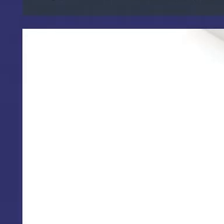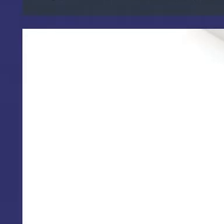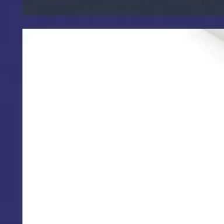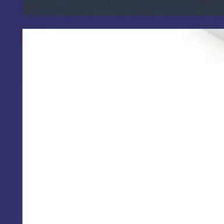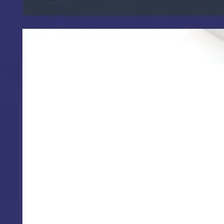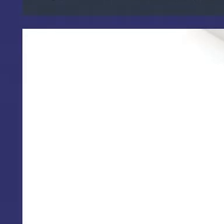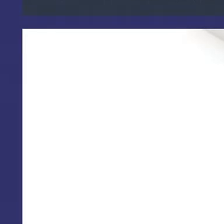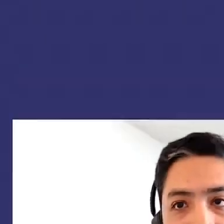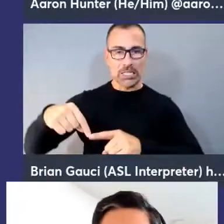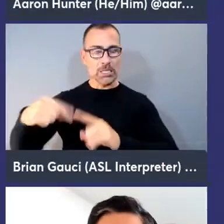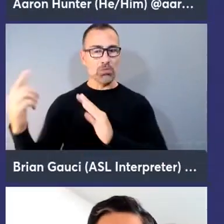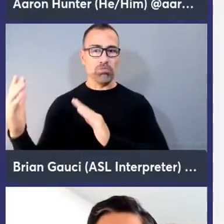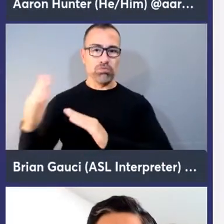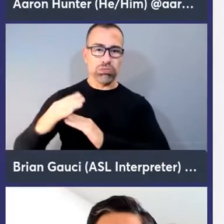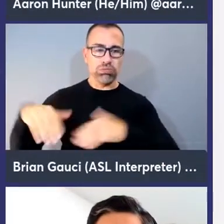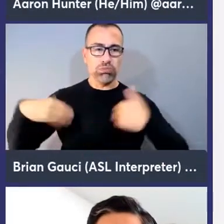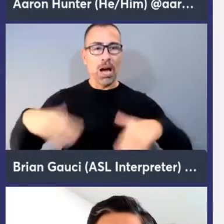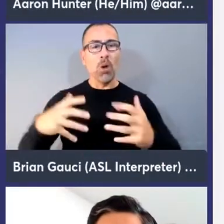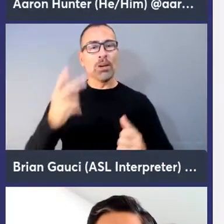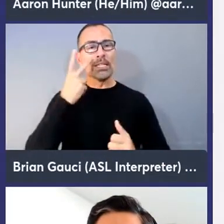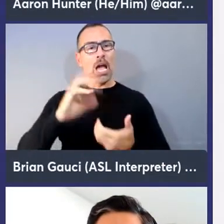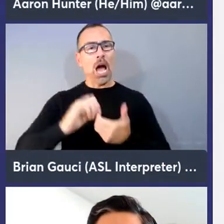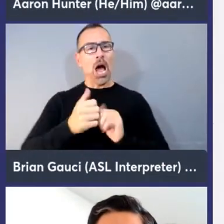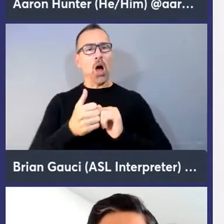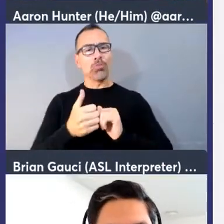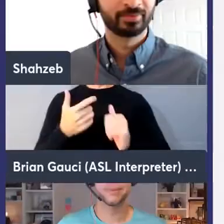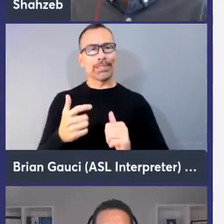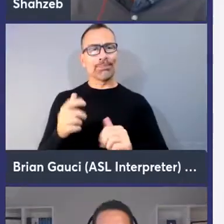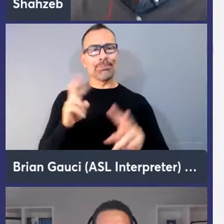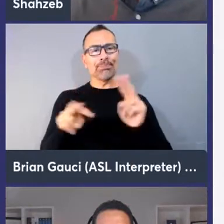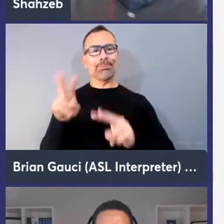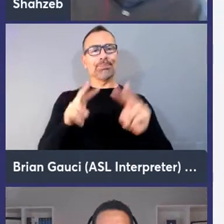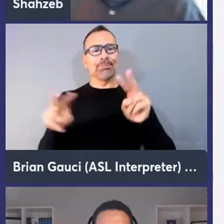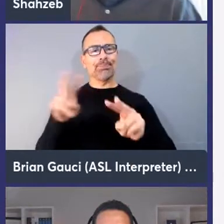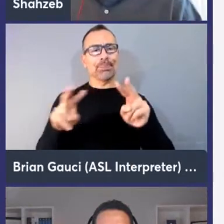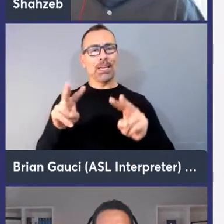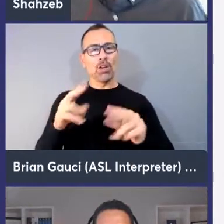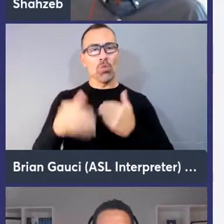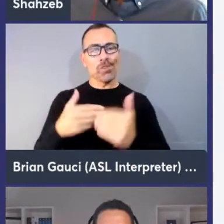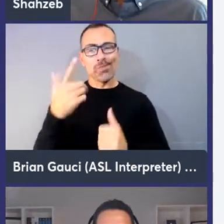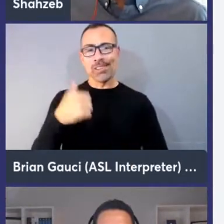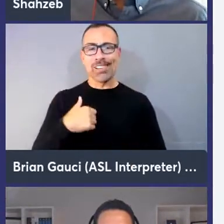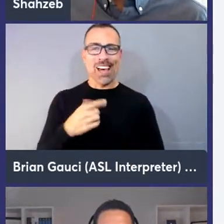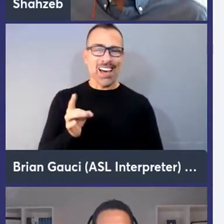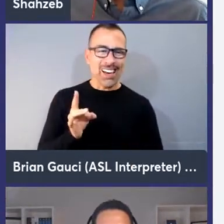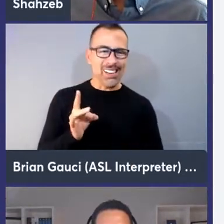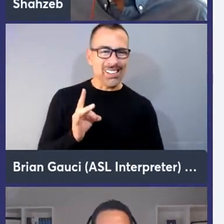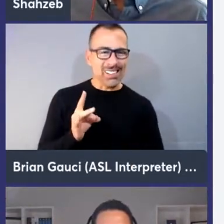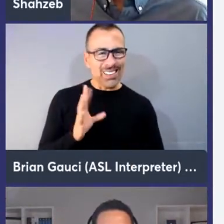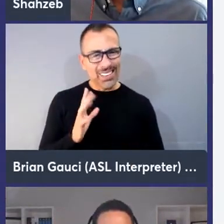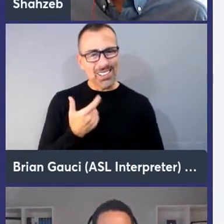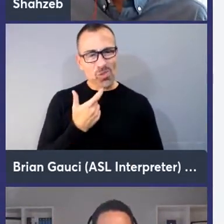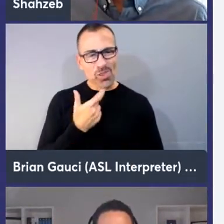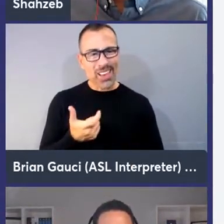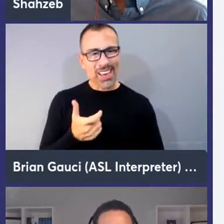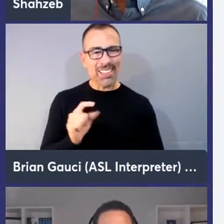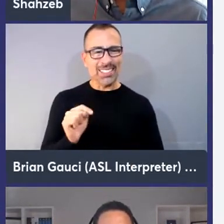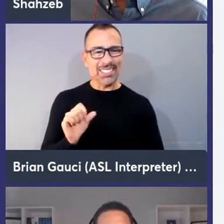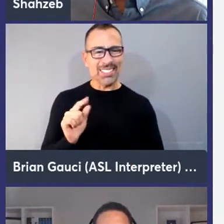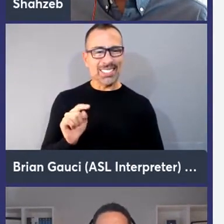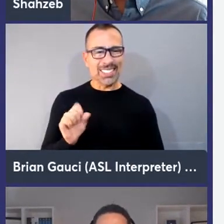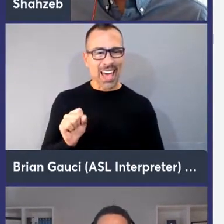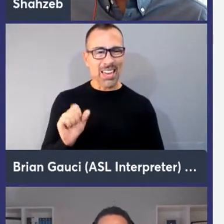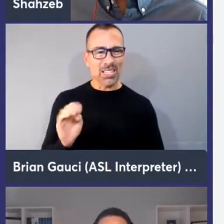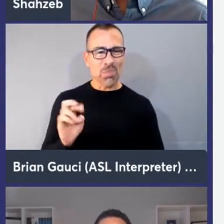really want to see how we can monitor progress because status bars are all the rage for me. But show us the demo.